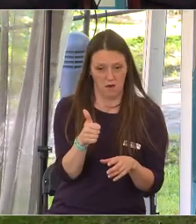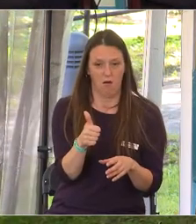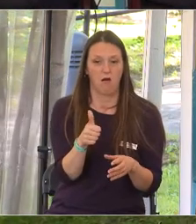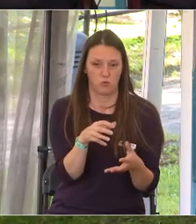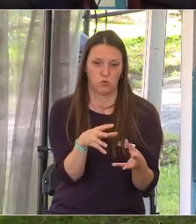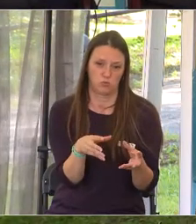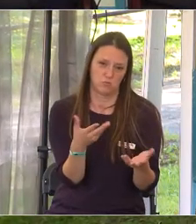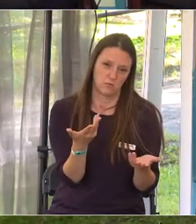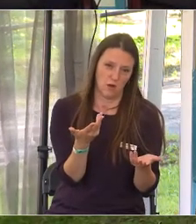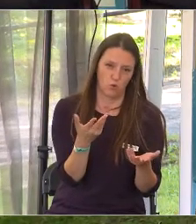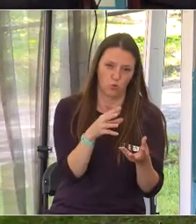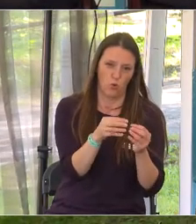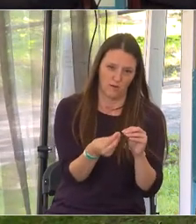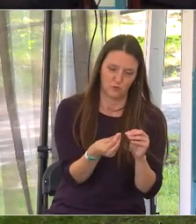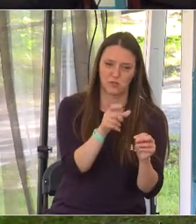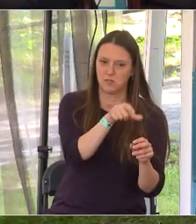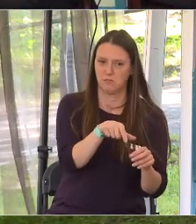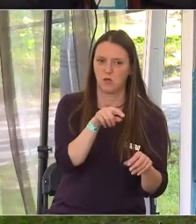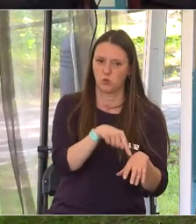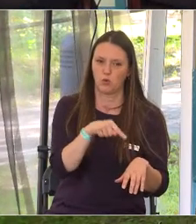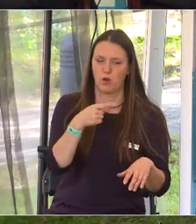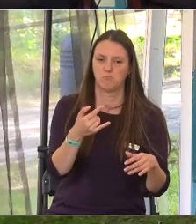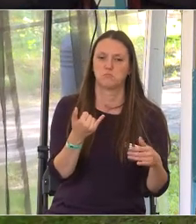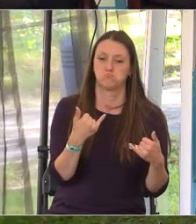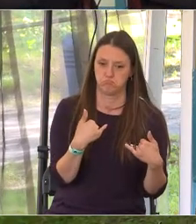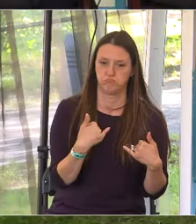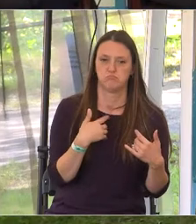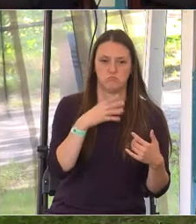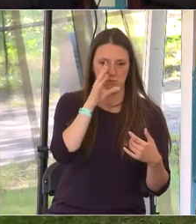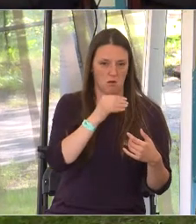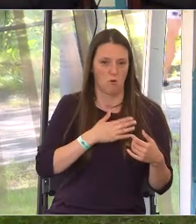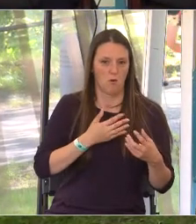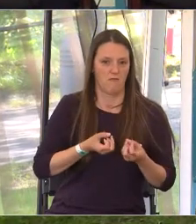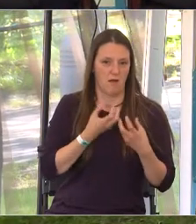that people are able to express themselves. And there's also like terrible things coming out of it.